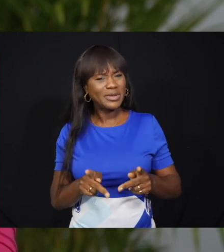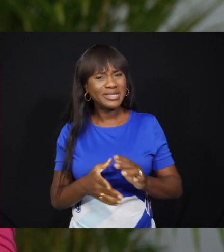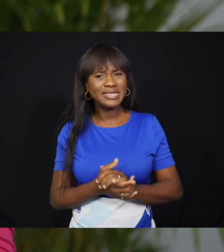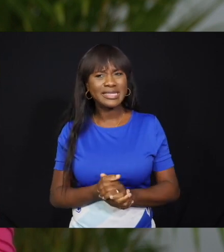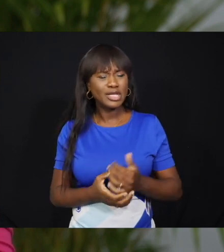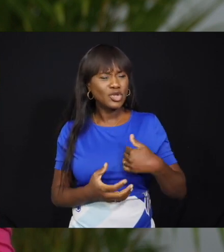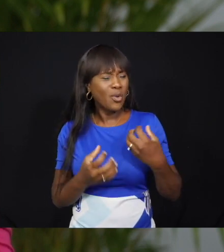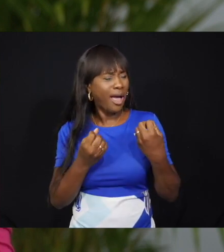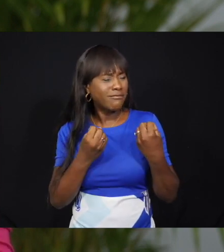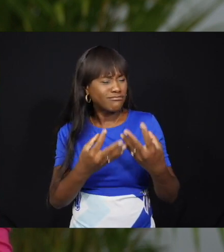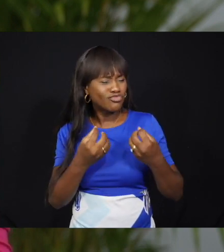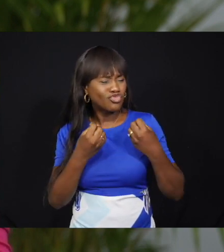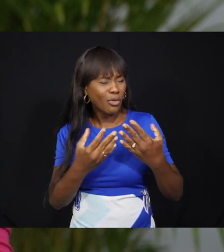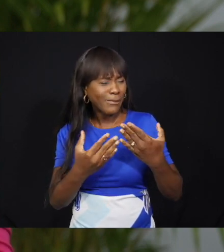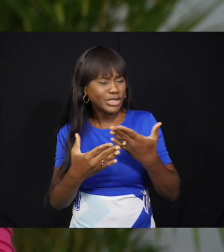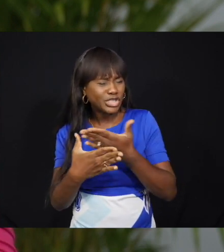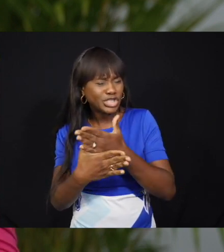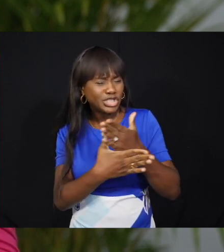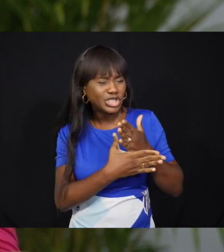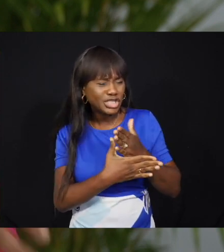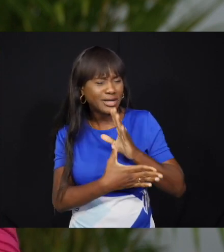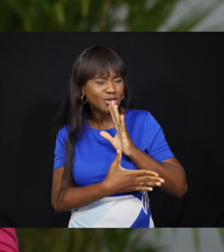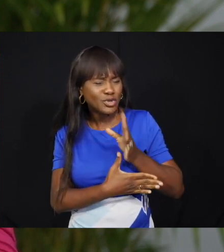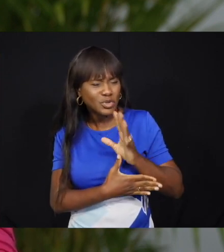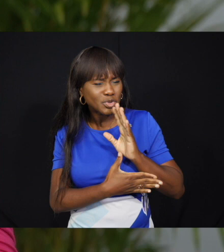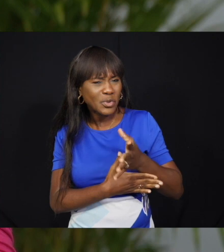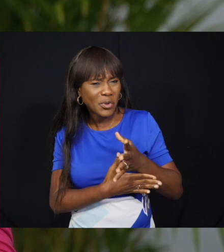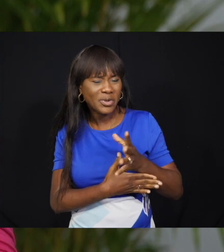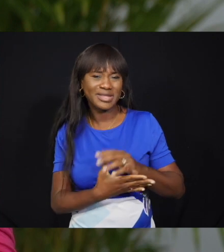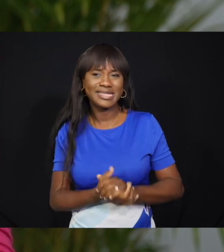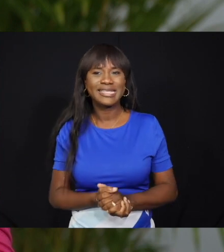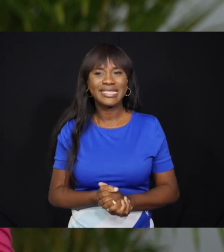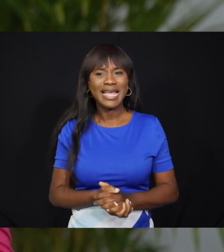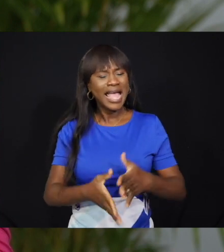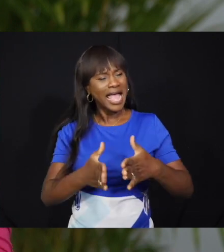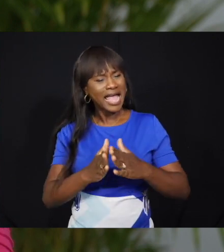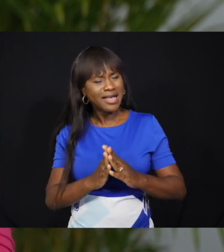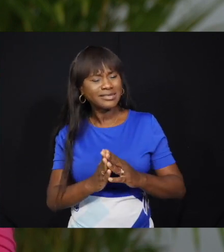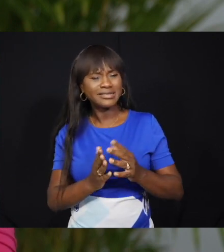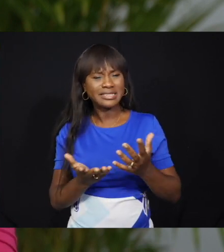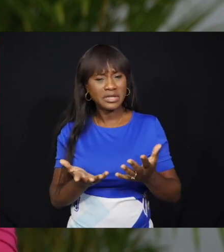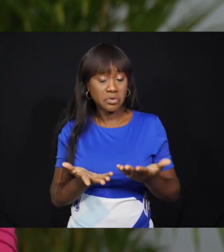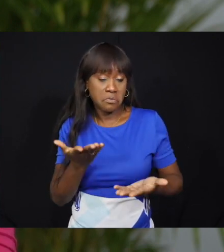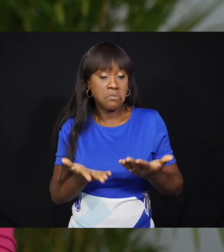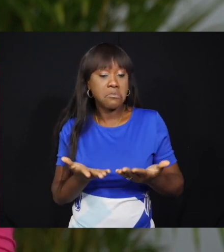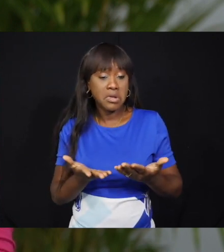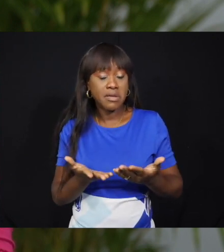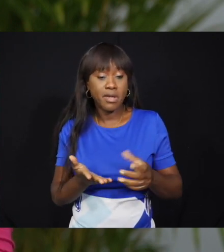they could chat. Because whether it's the young, it will most time be the younger ones engaging. You have so